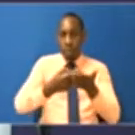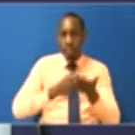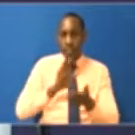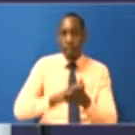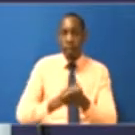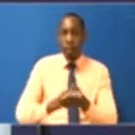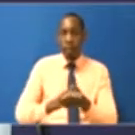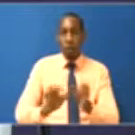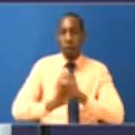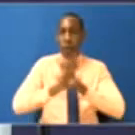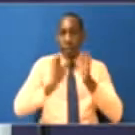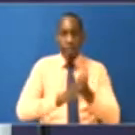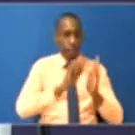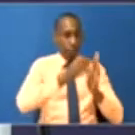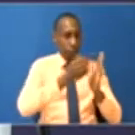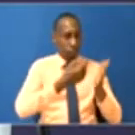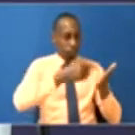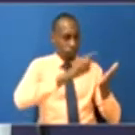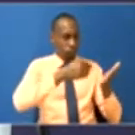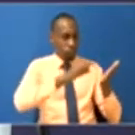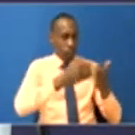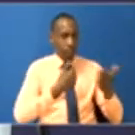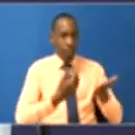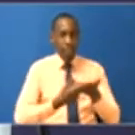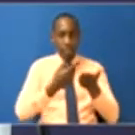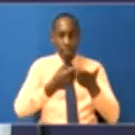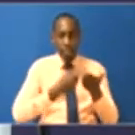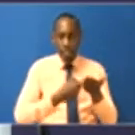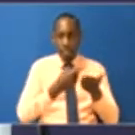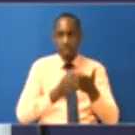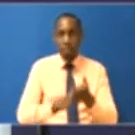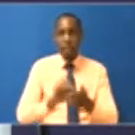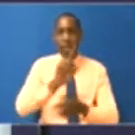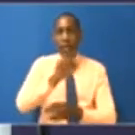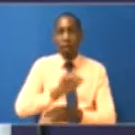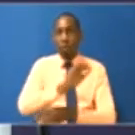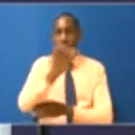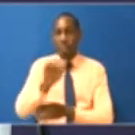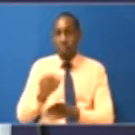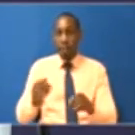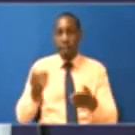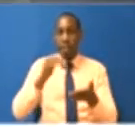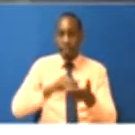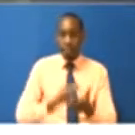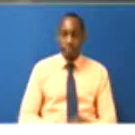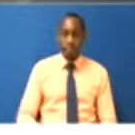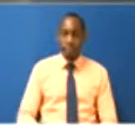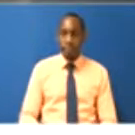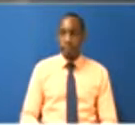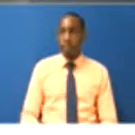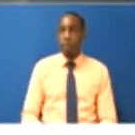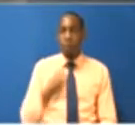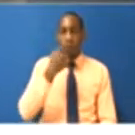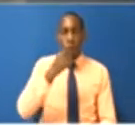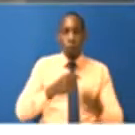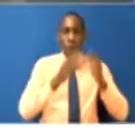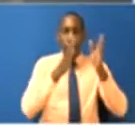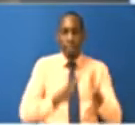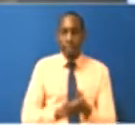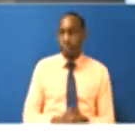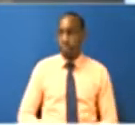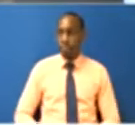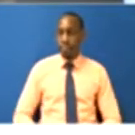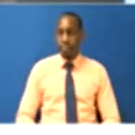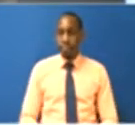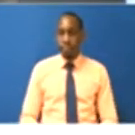are very clear earlier with your marking scheme for the earlier debates i'm going to pose the same question to you what's your marking scheme showing you for this debate yes i'm not i'm